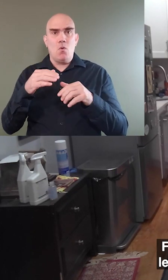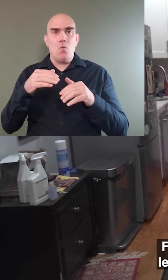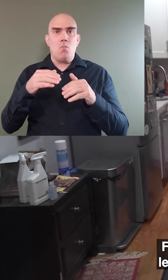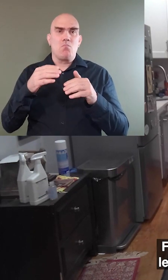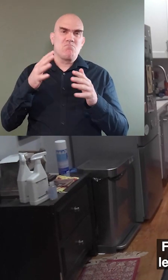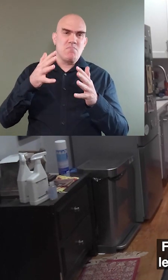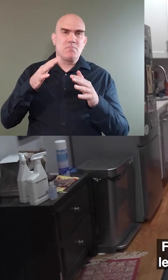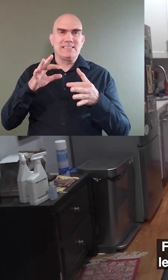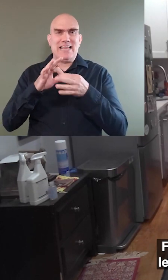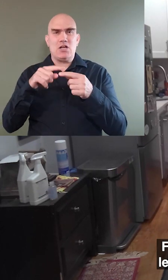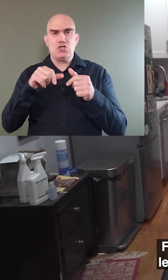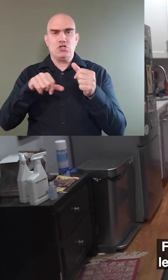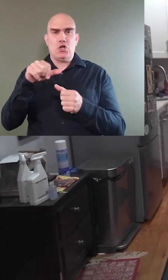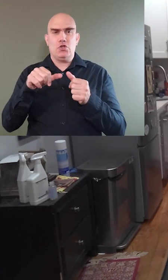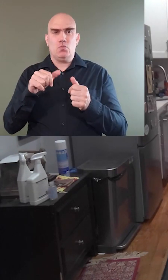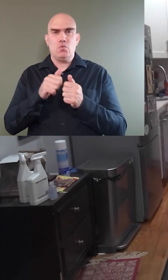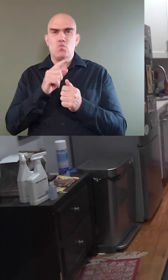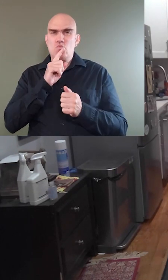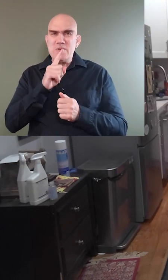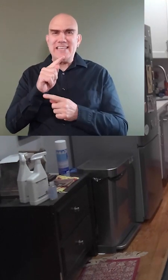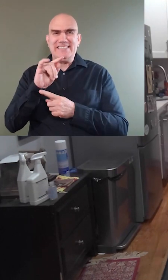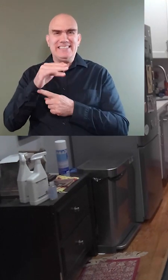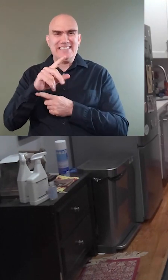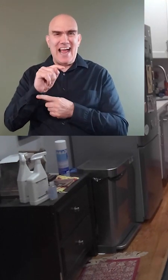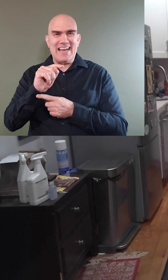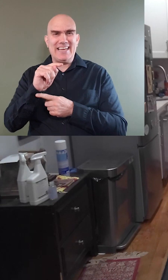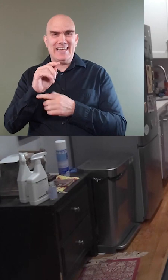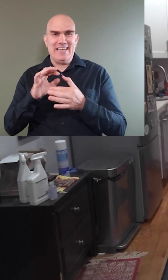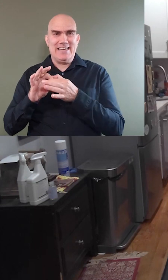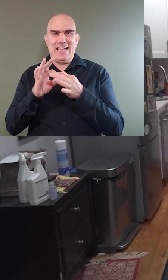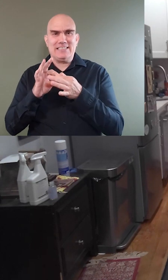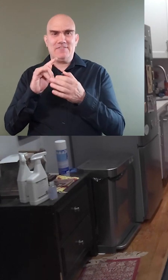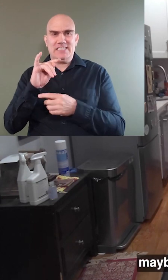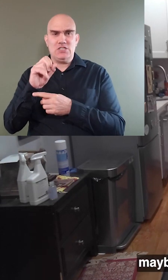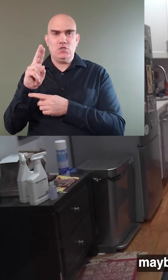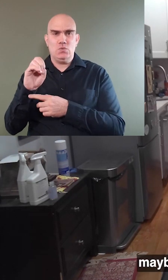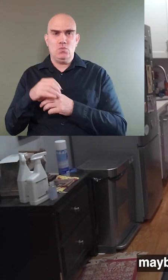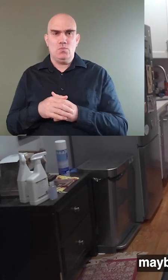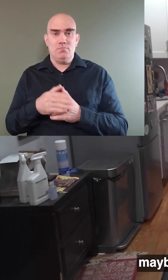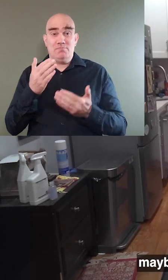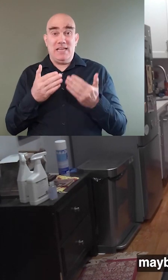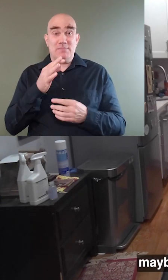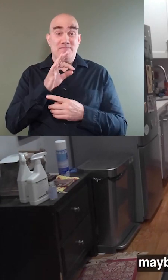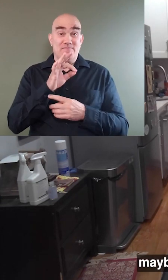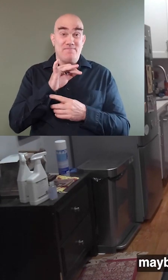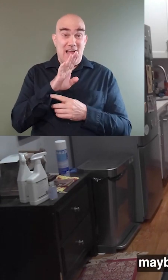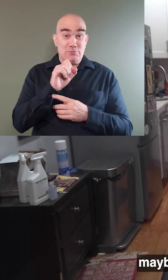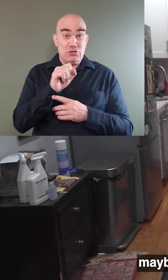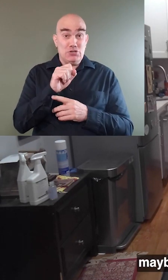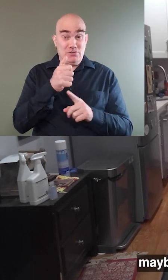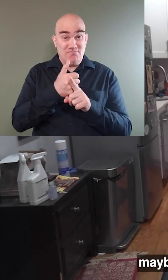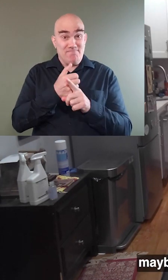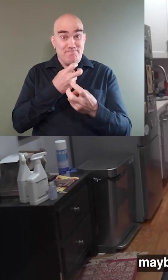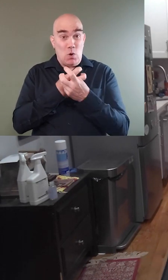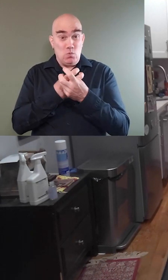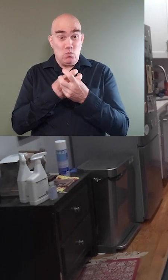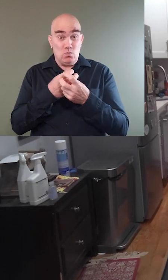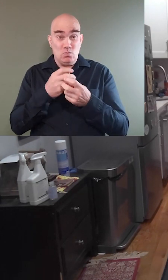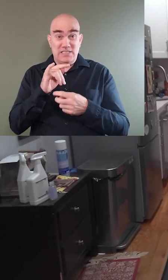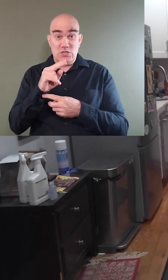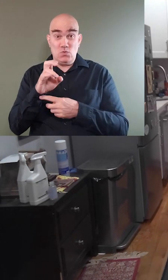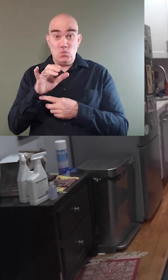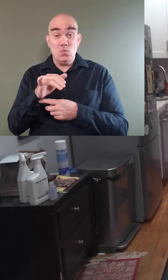less attached to each other with really tight connective tissue, maybe even fibers of bone tissue, and